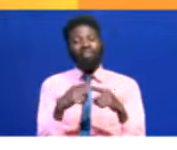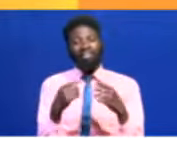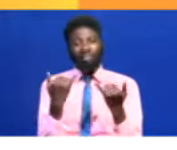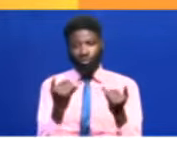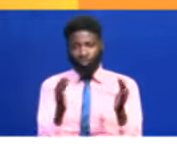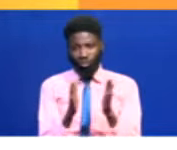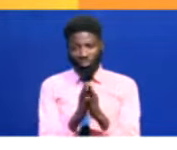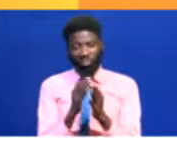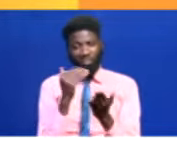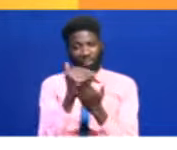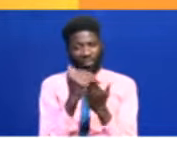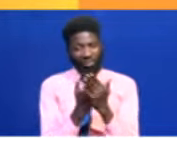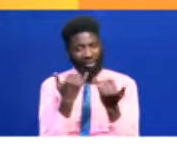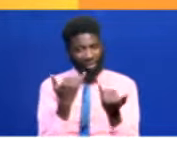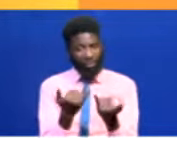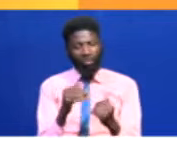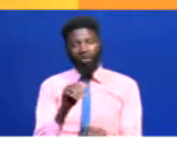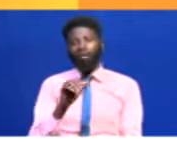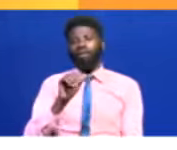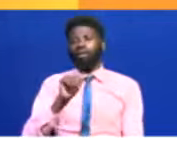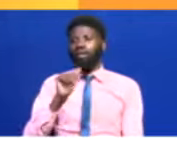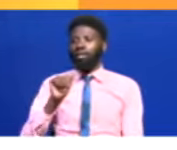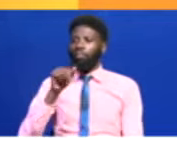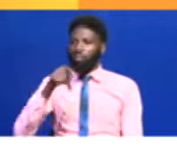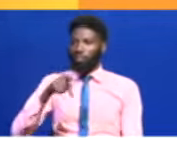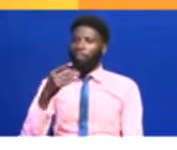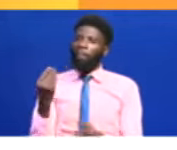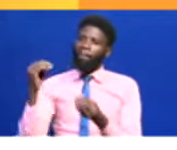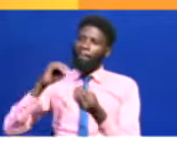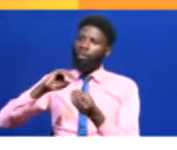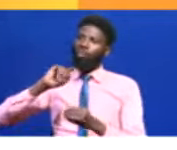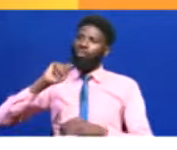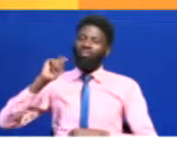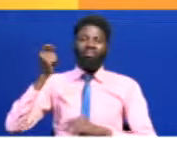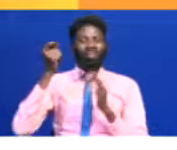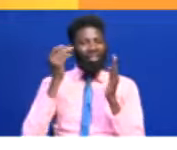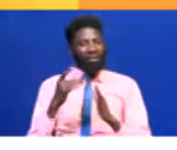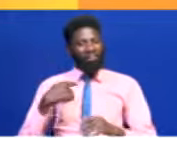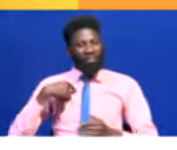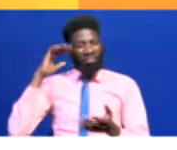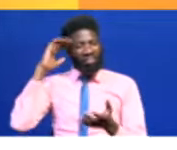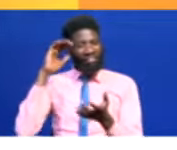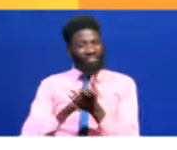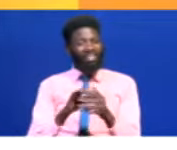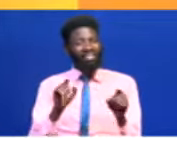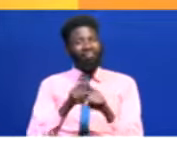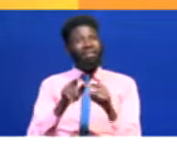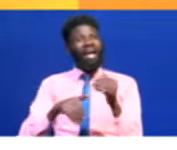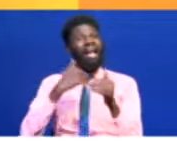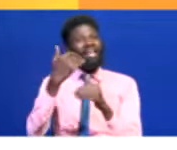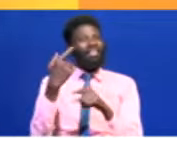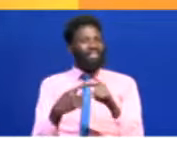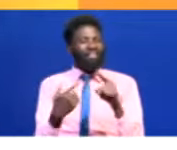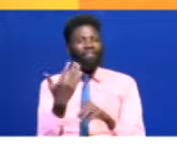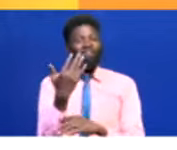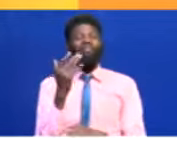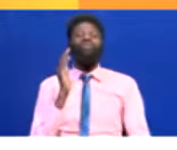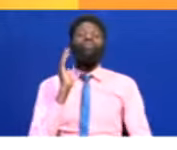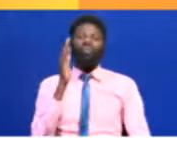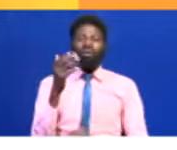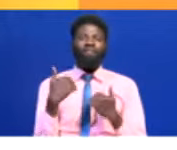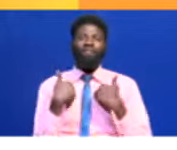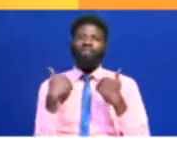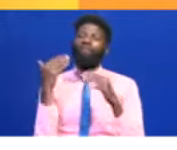the current program of AHP, most Kenyans, and I believe within the next 5 years, we'll have